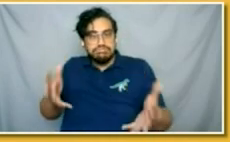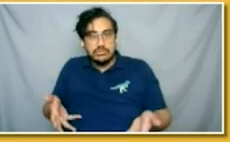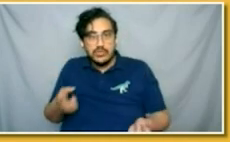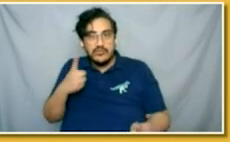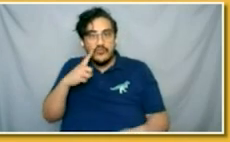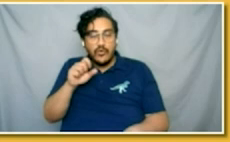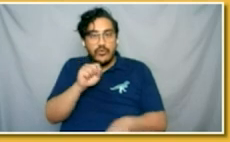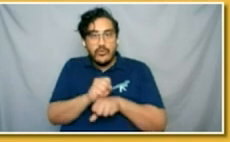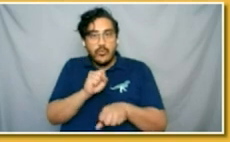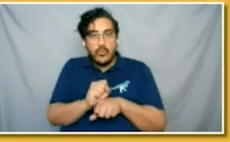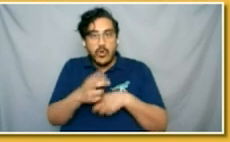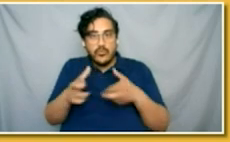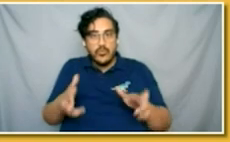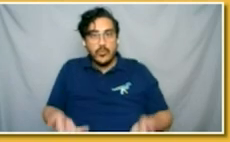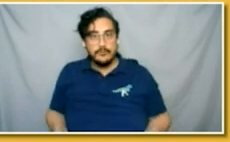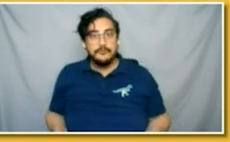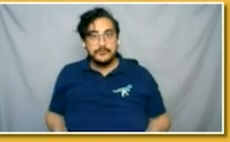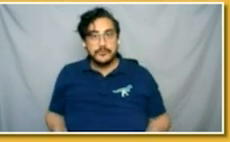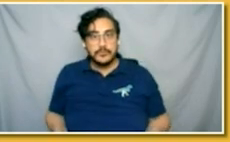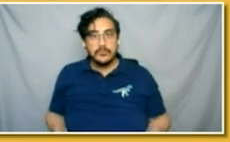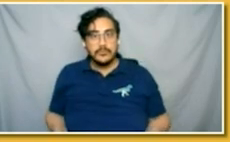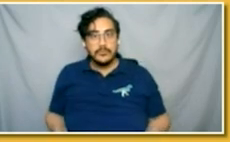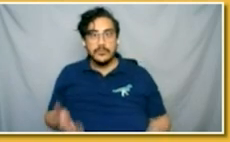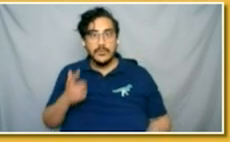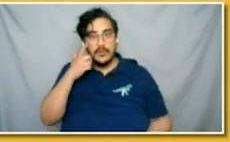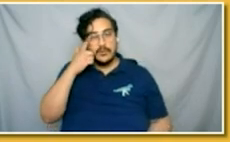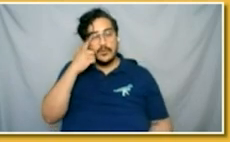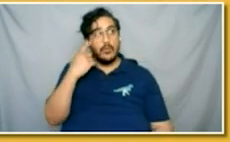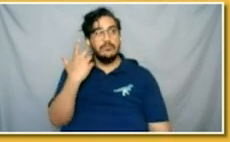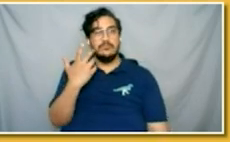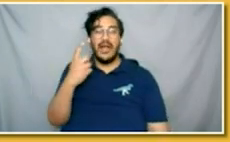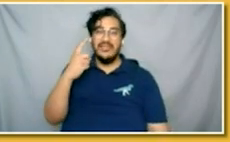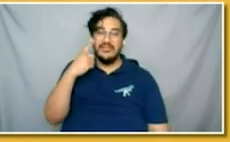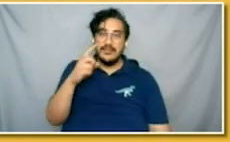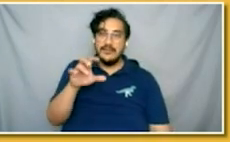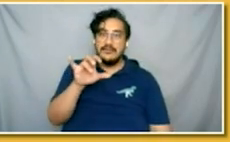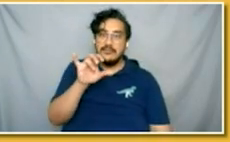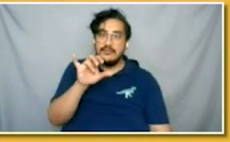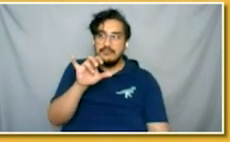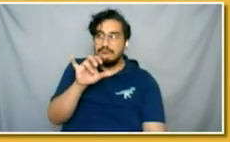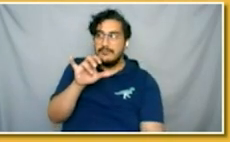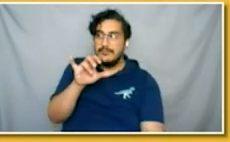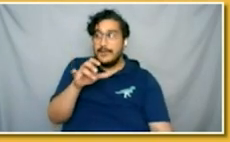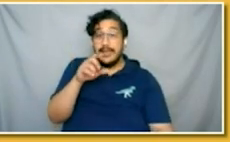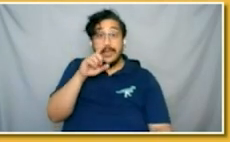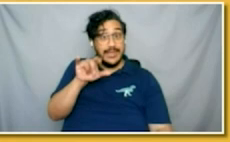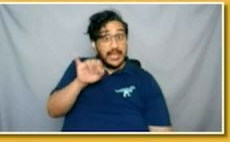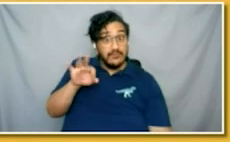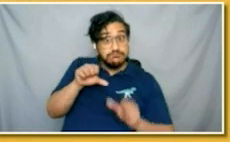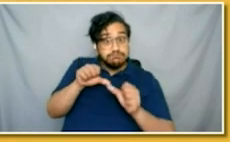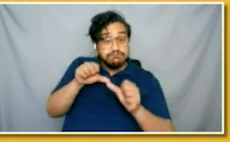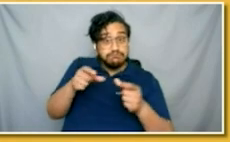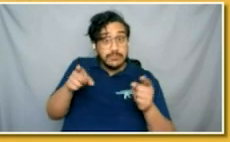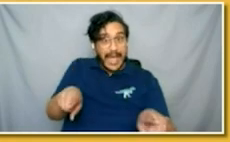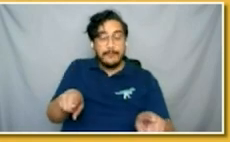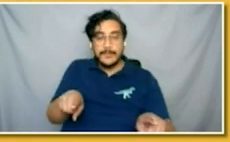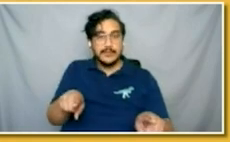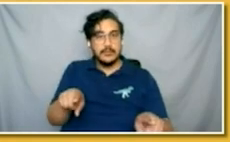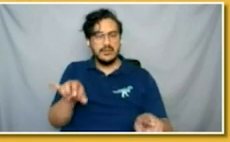know, that's, I think, you know, where you're going with that is, you know, what my dad saw and what a